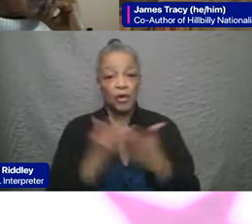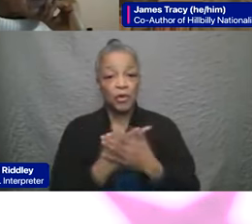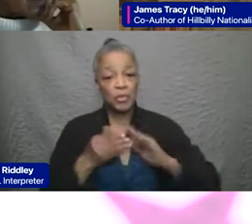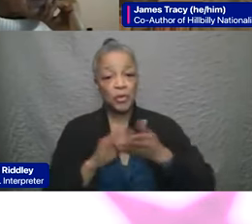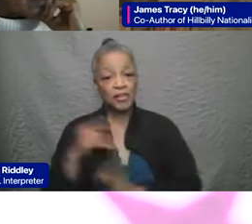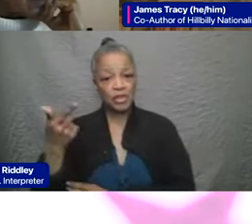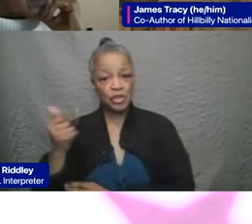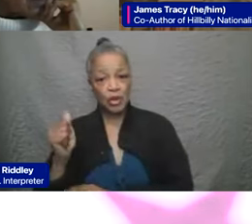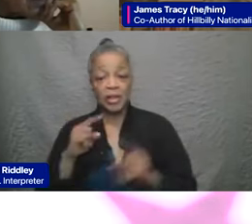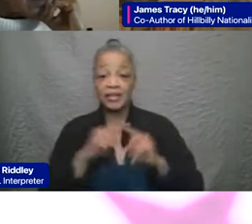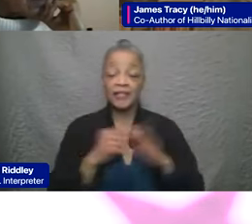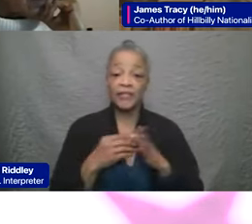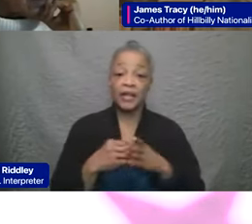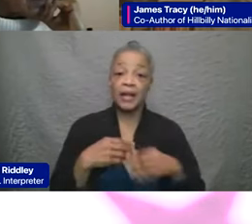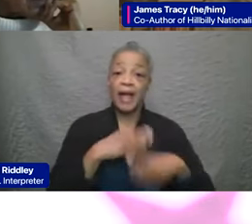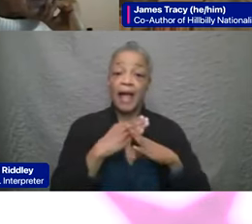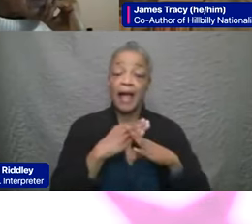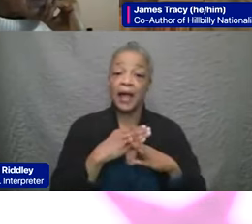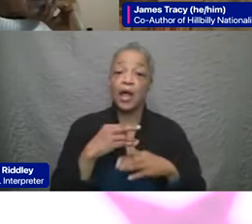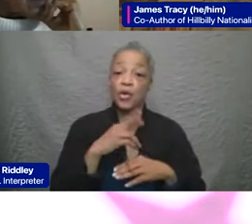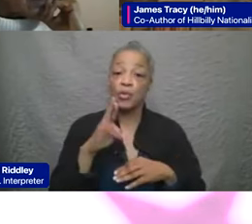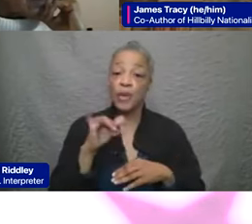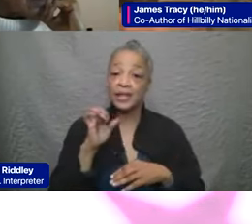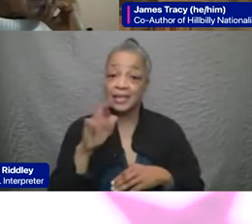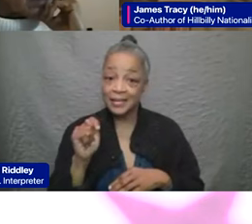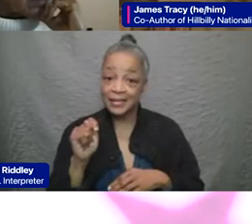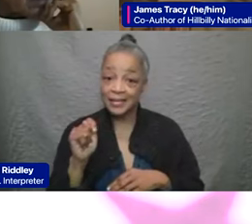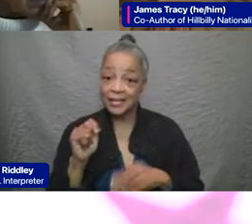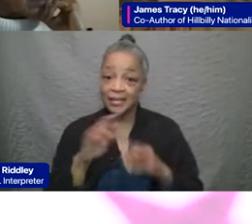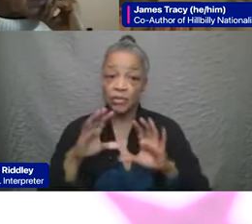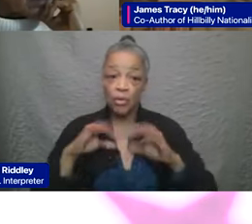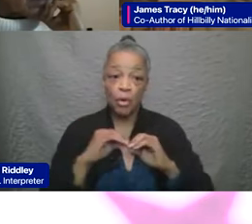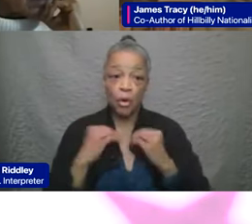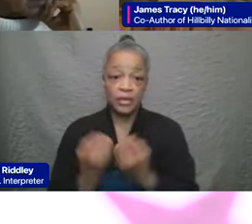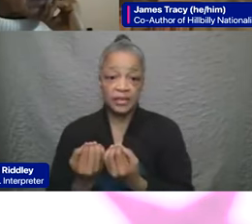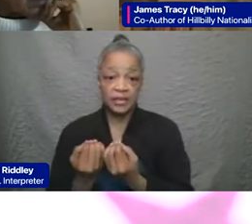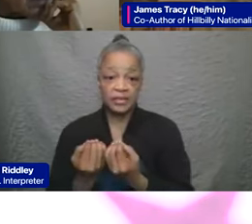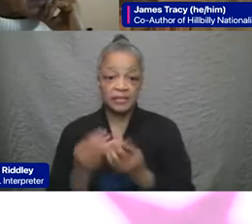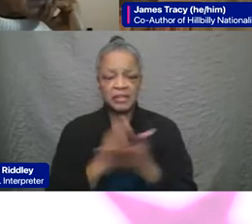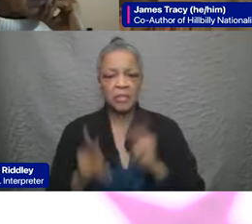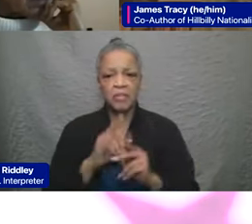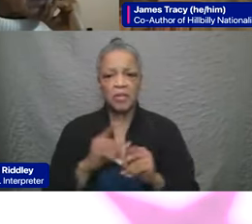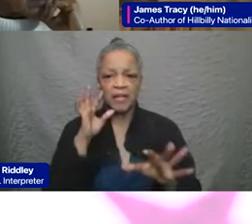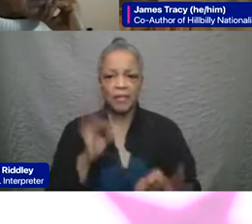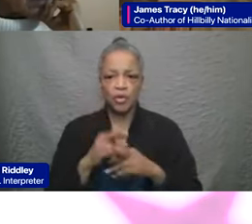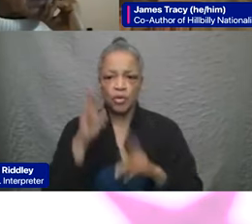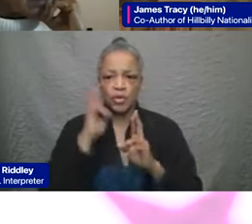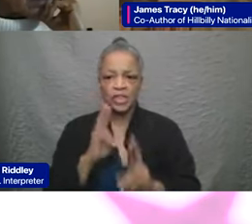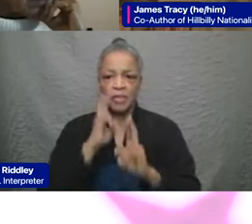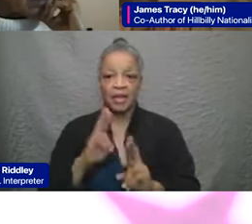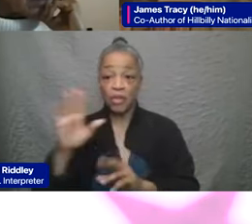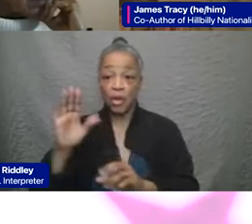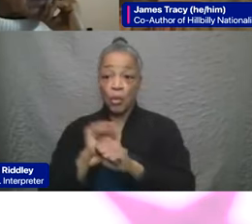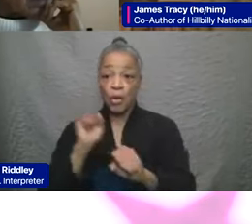different anti-racist fights. And there's some people who I otherwise absolutely respect, whose work is fantastic,